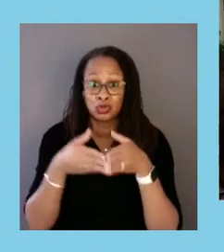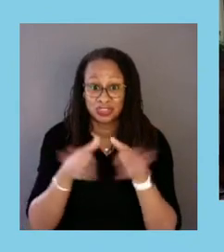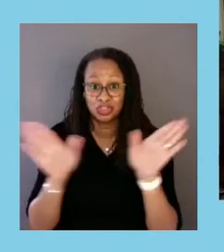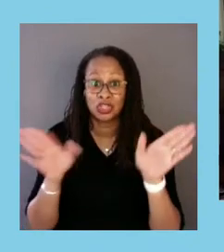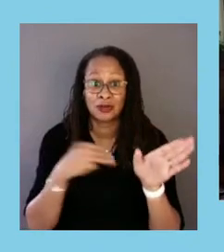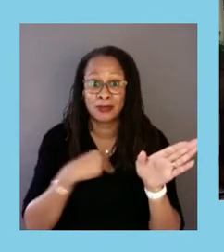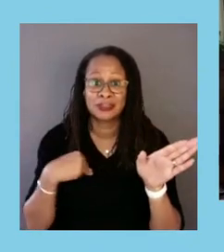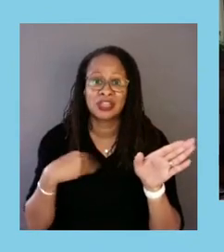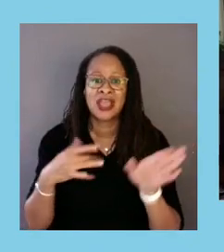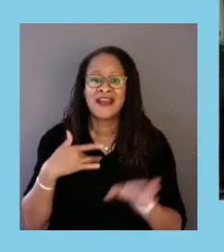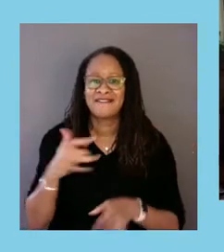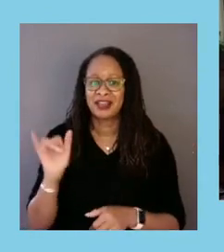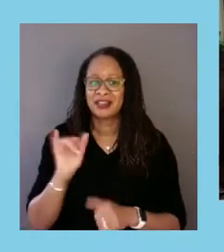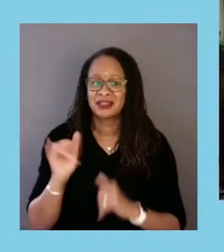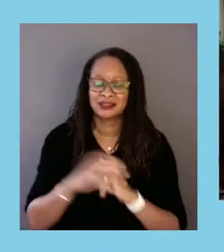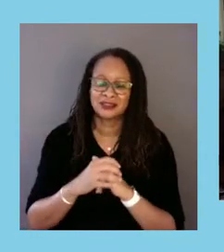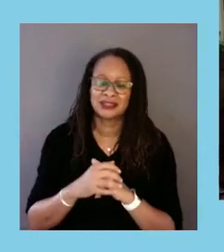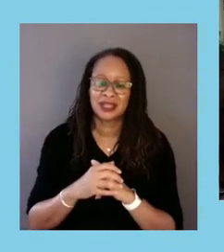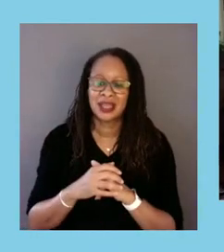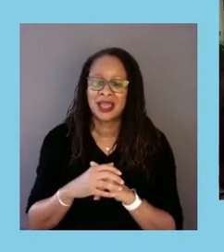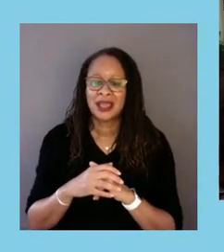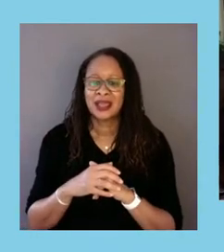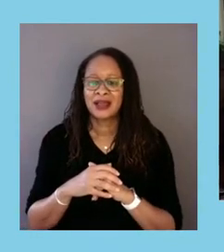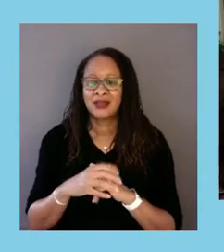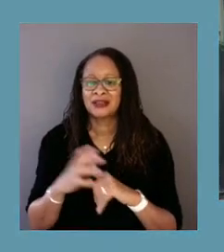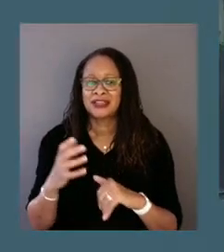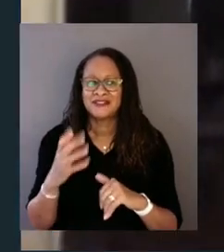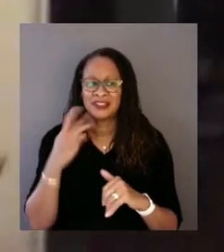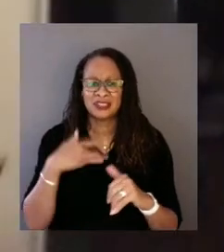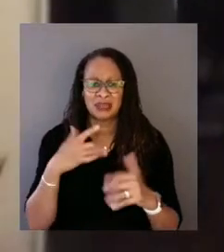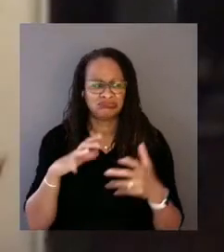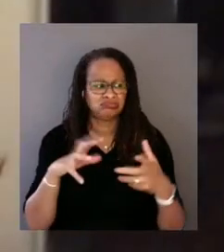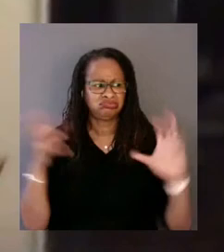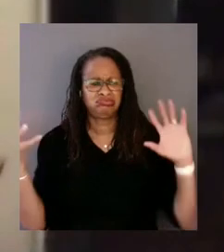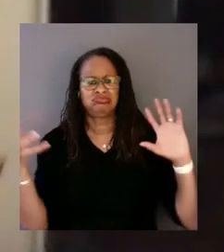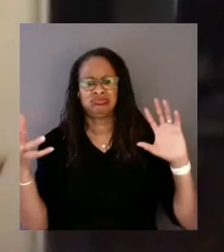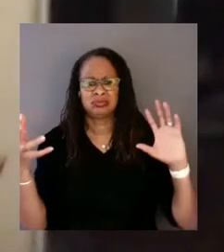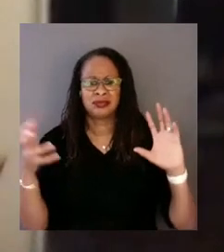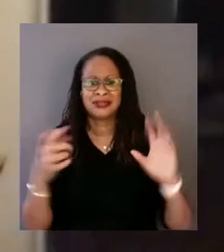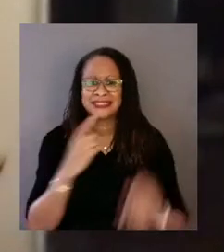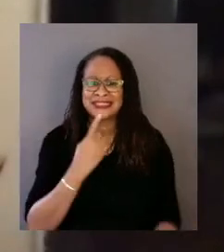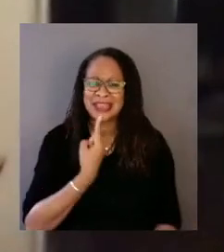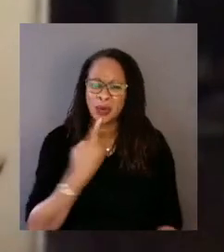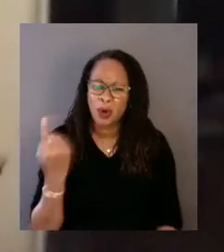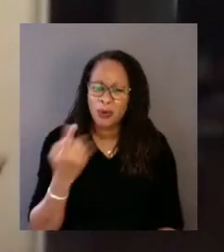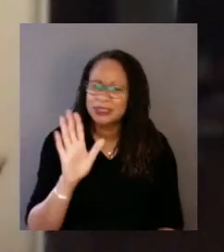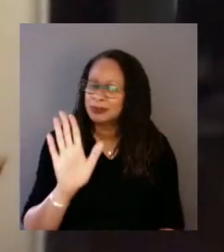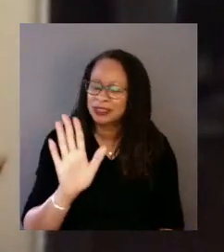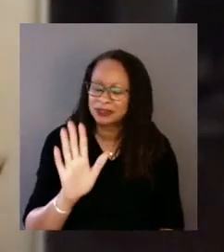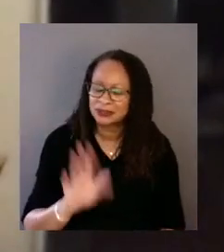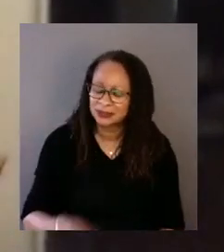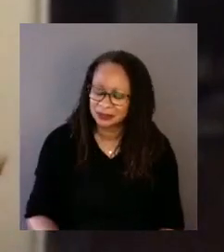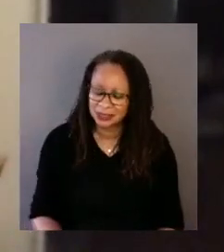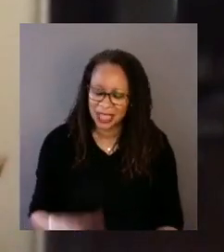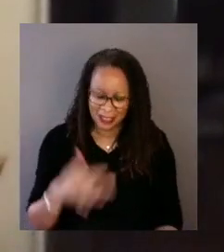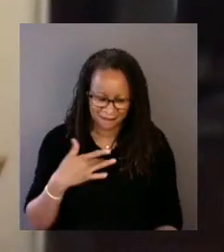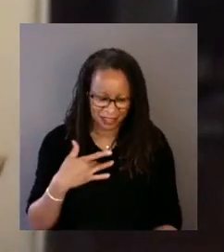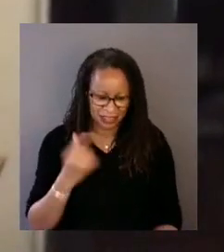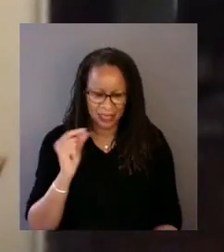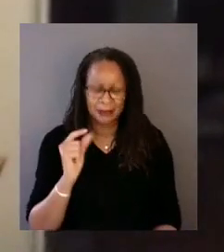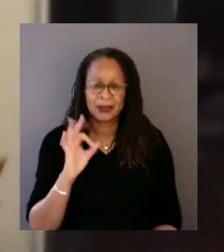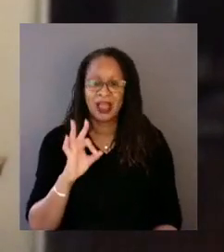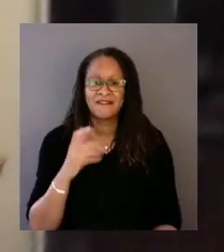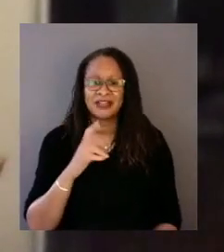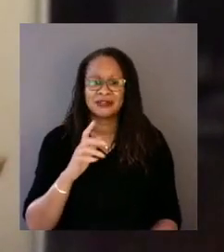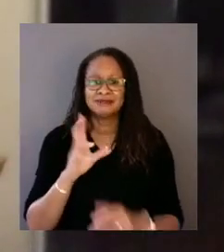like that to me is always when things go, you know, not sour all the time, but when I feel like there's a little bit of disinterest in the